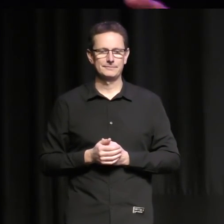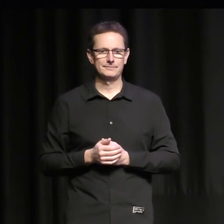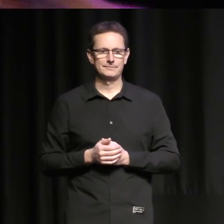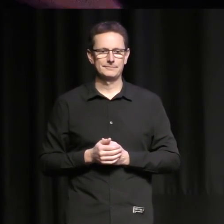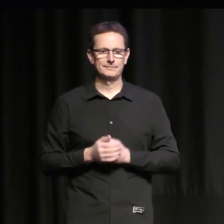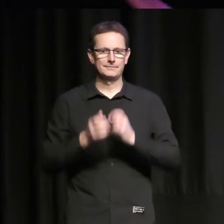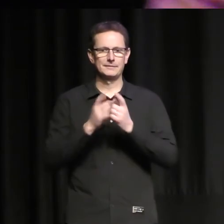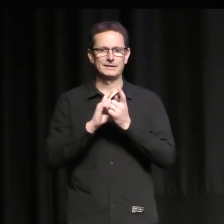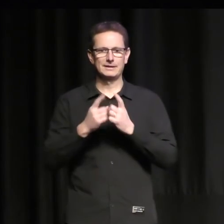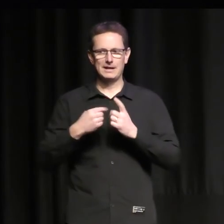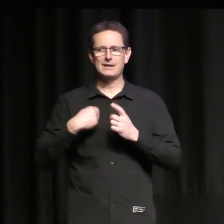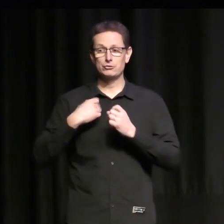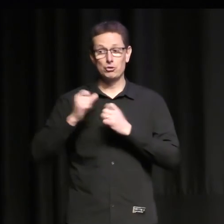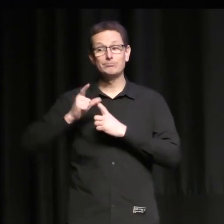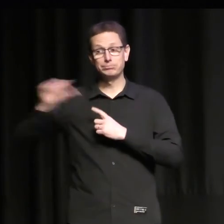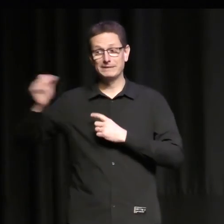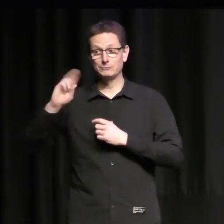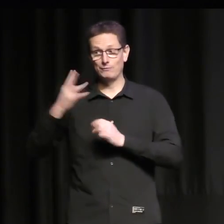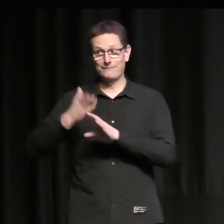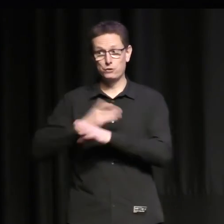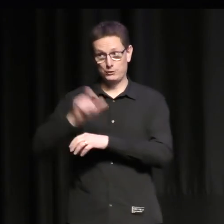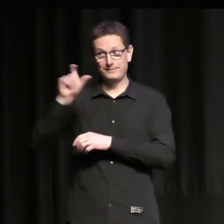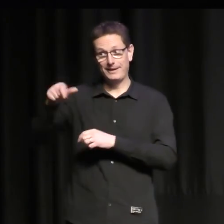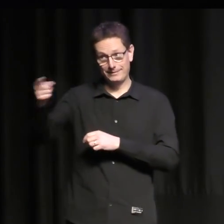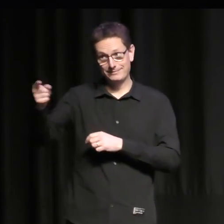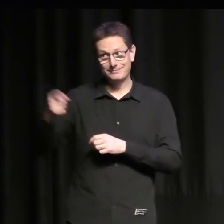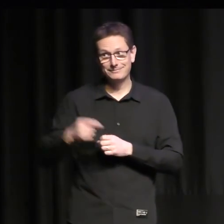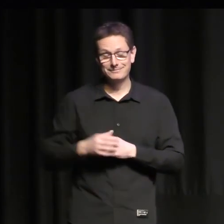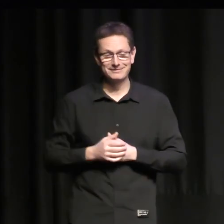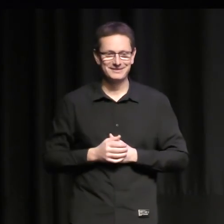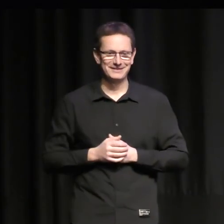Maybe I'll leave the room before you do.